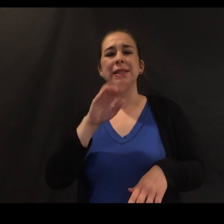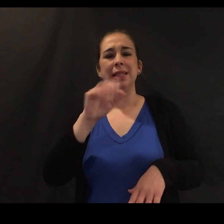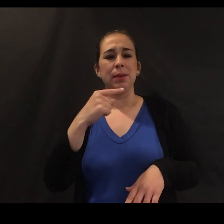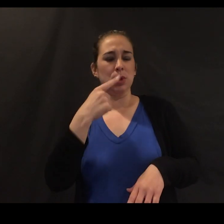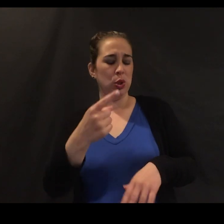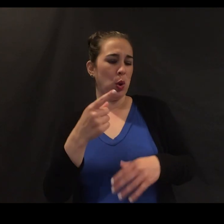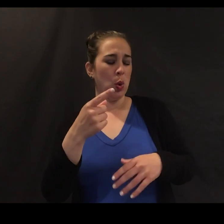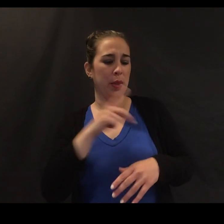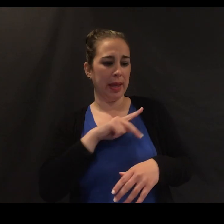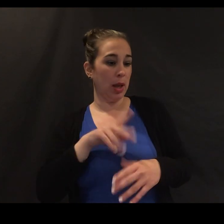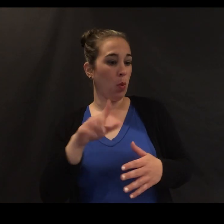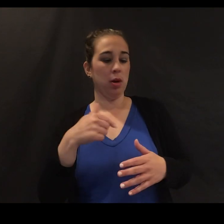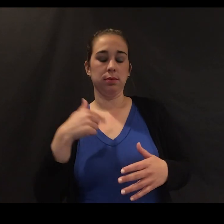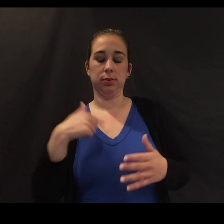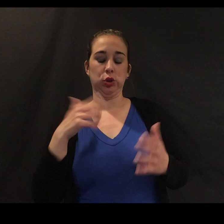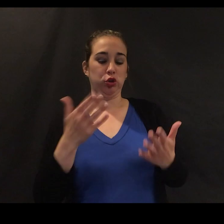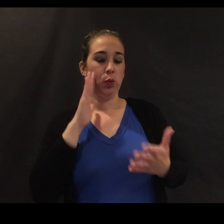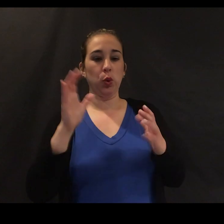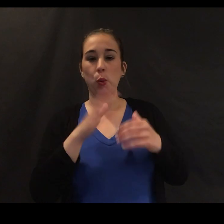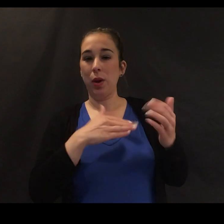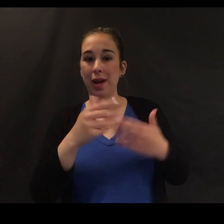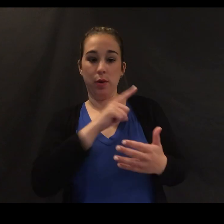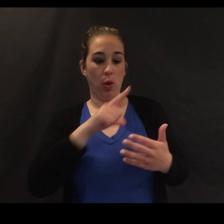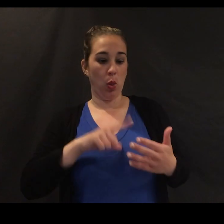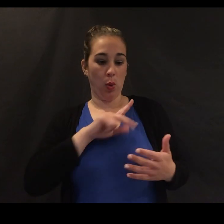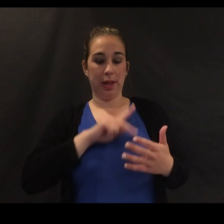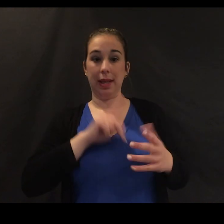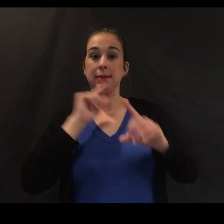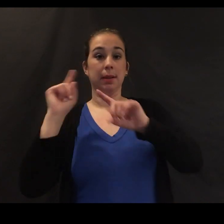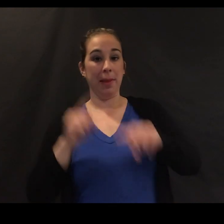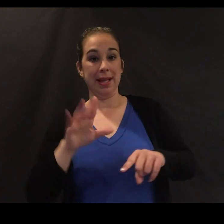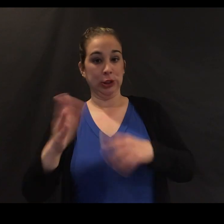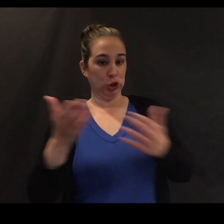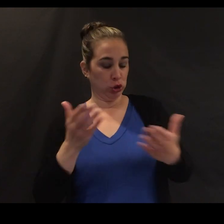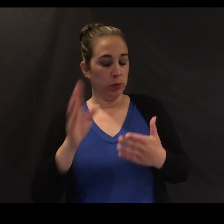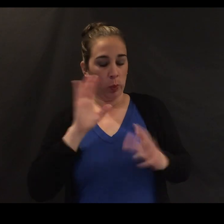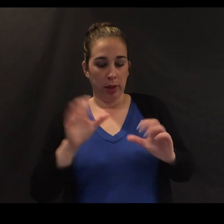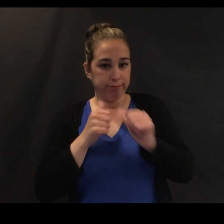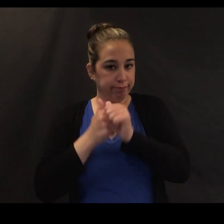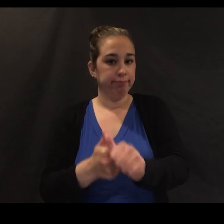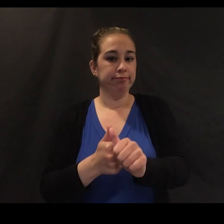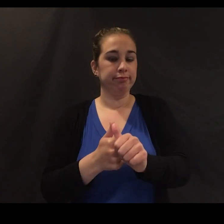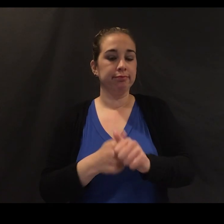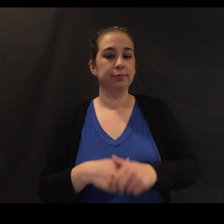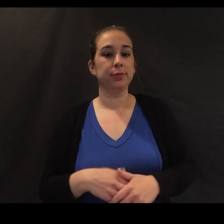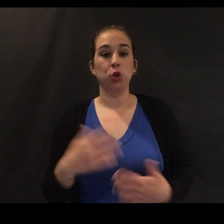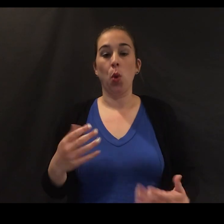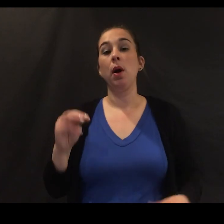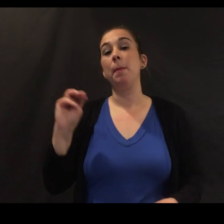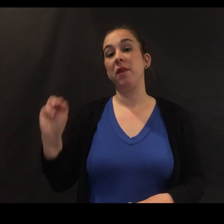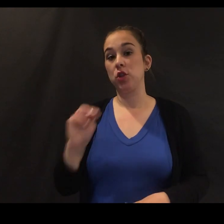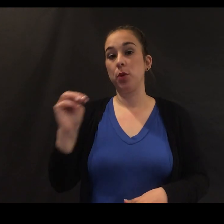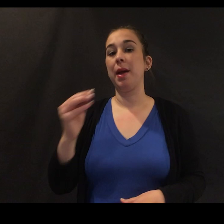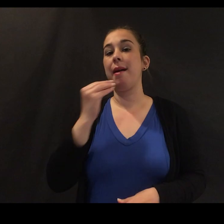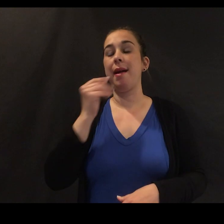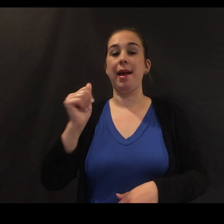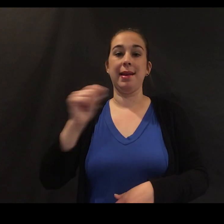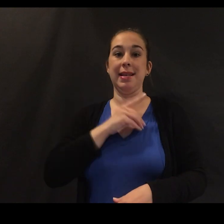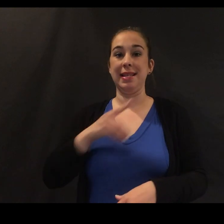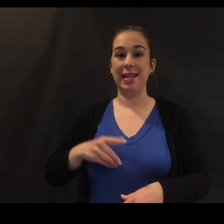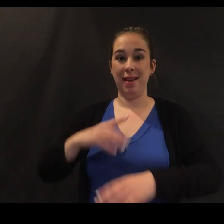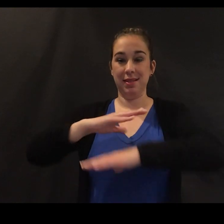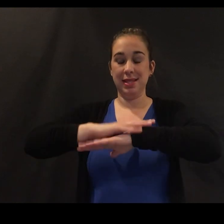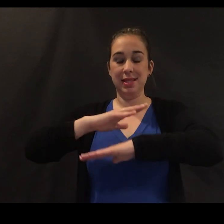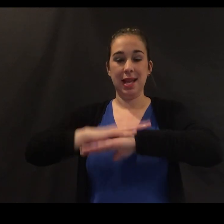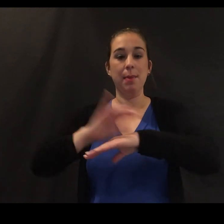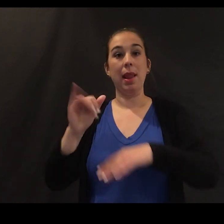will do whatever my lord the king commands his servant to do. So Mephibosheth ate at David's table like one of